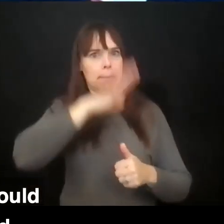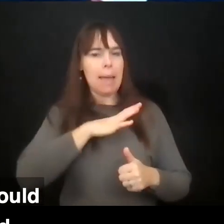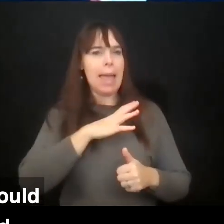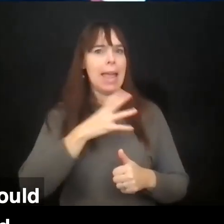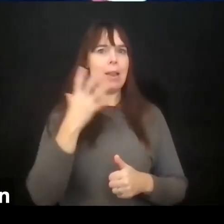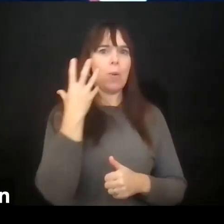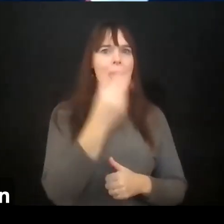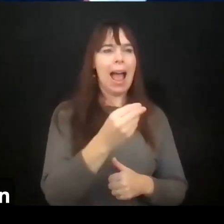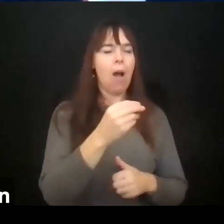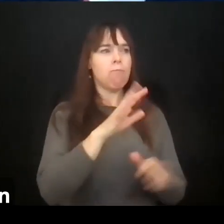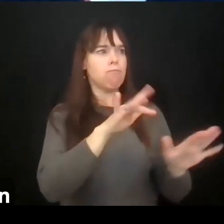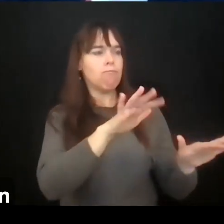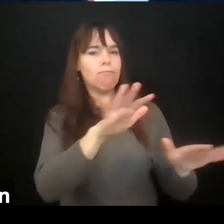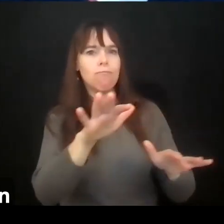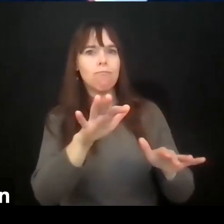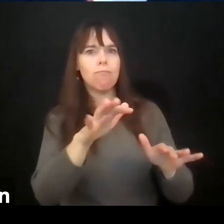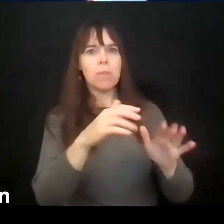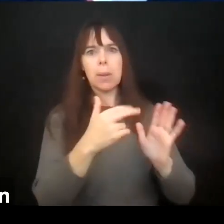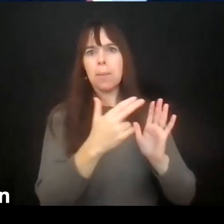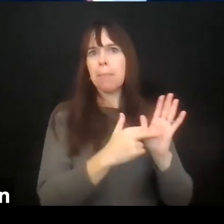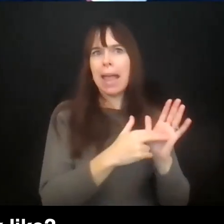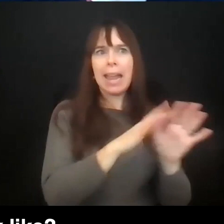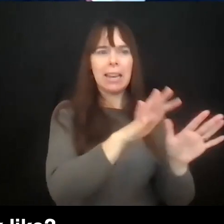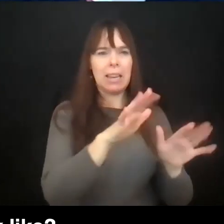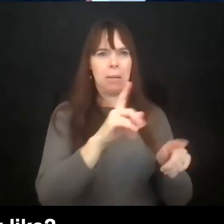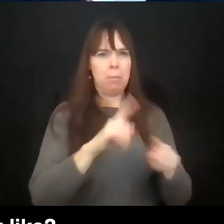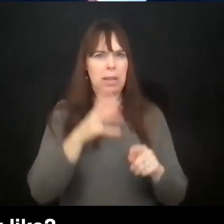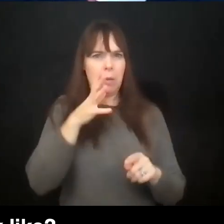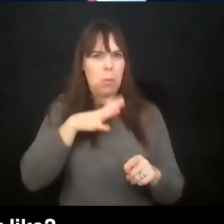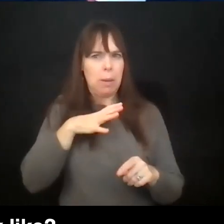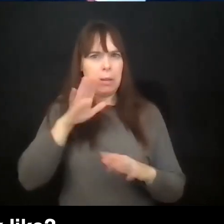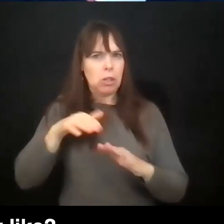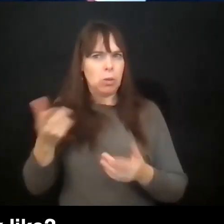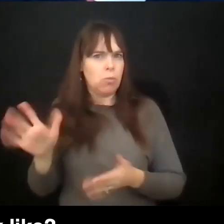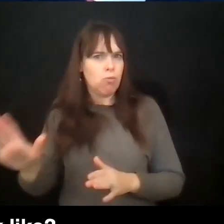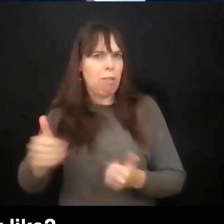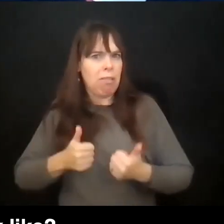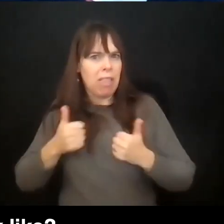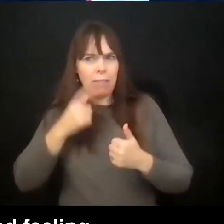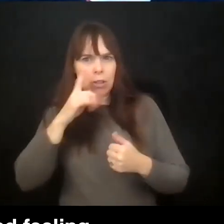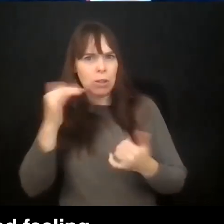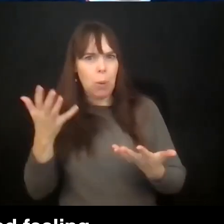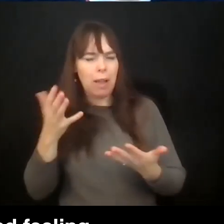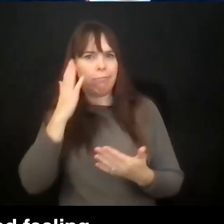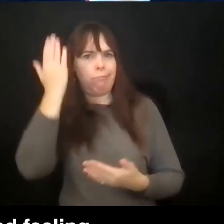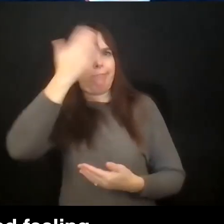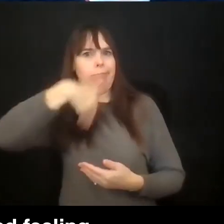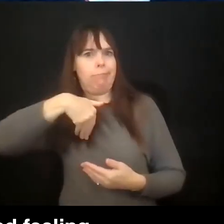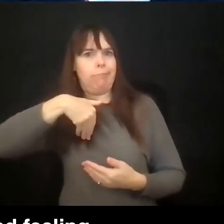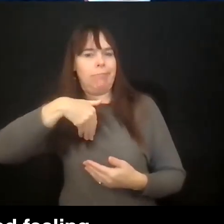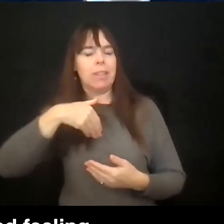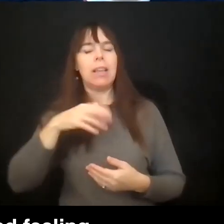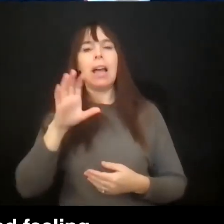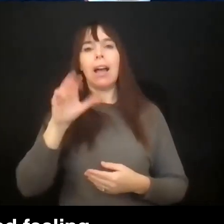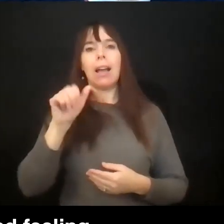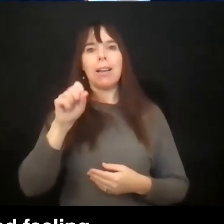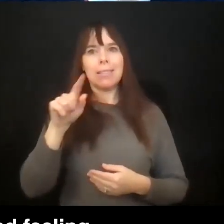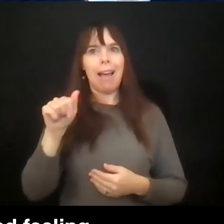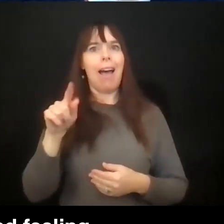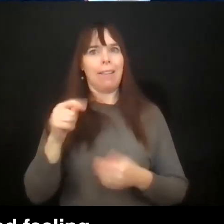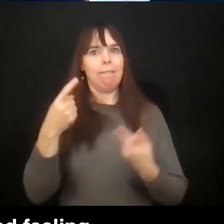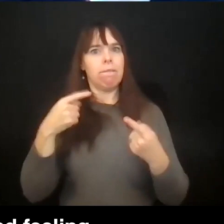the world, but what did women and children do? What did their lives look like? Mary Cassatt gave